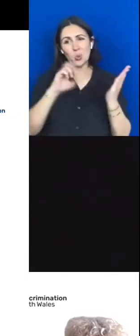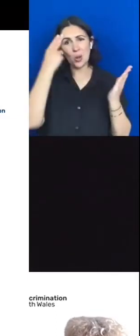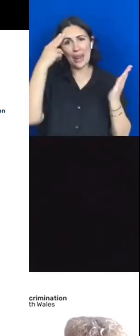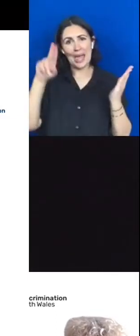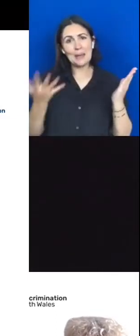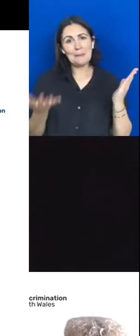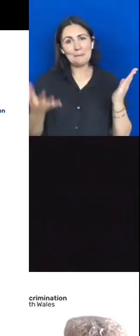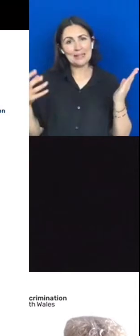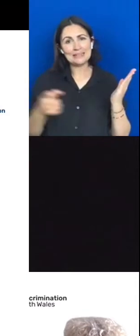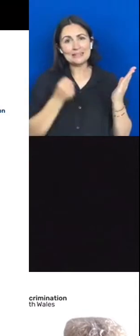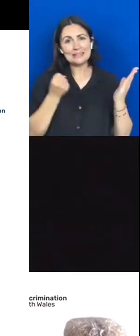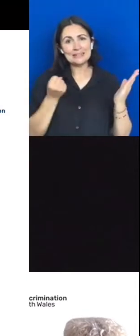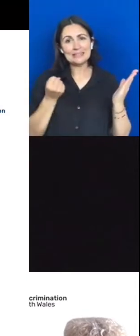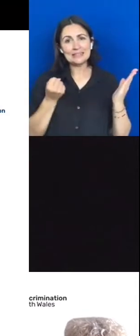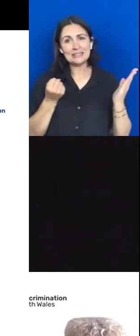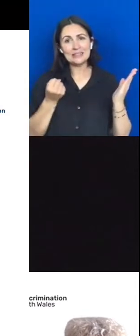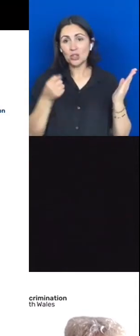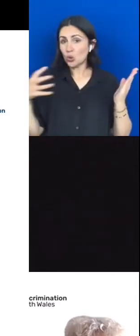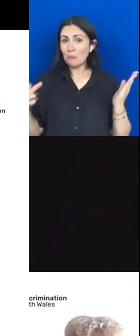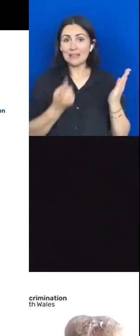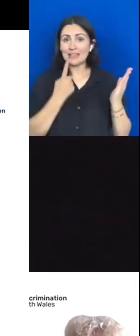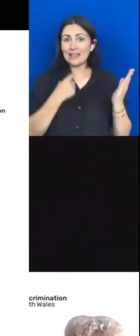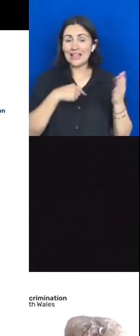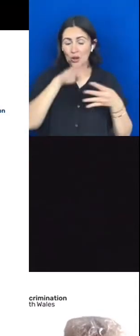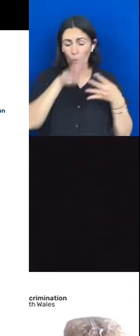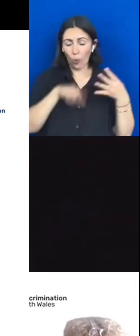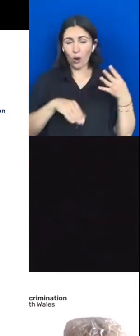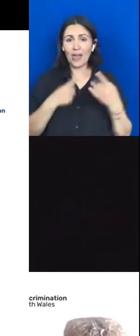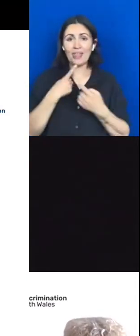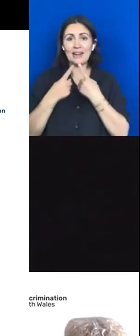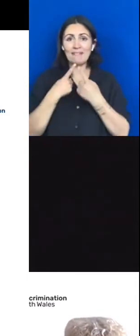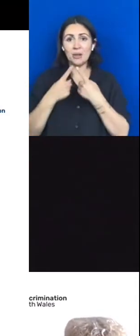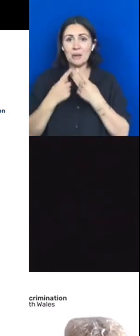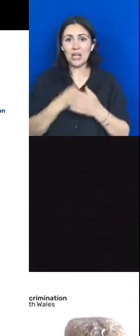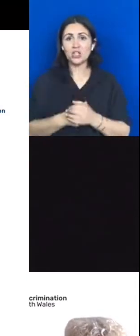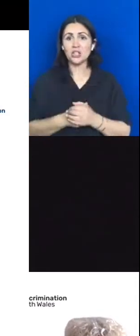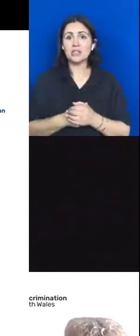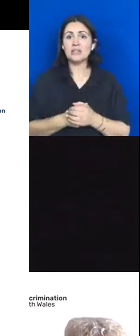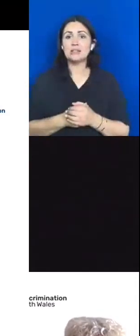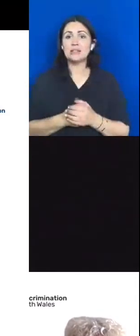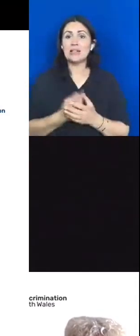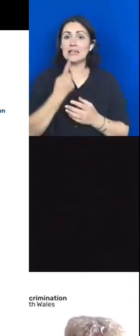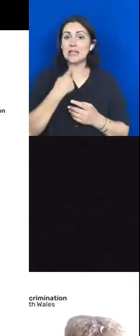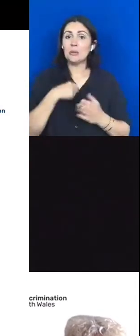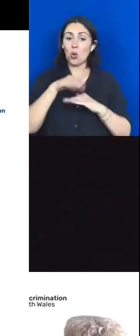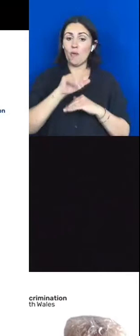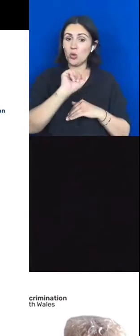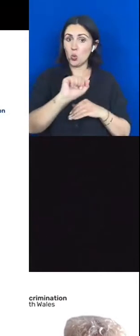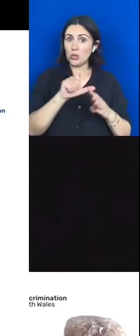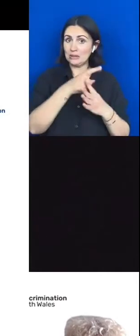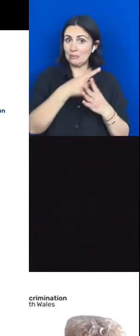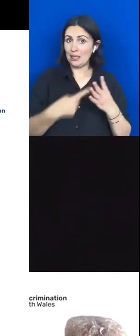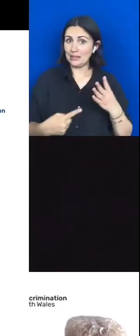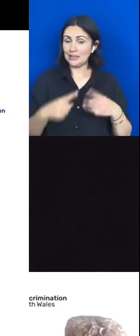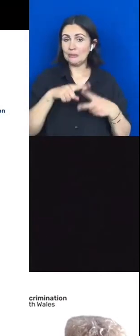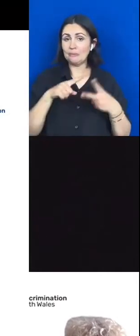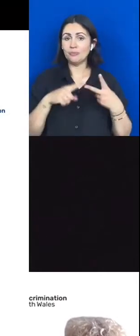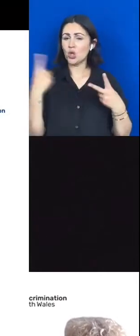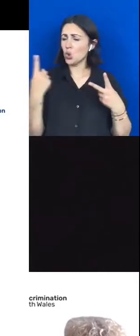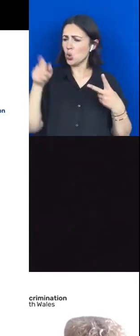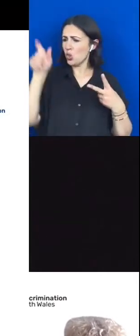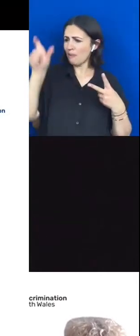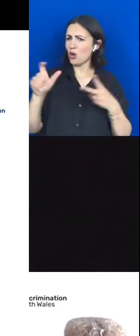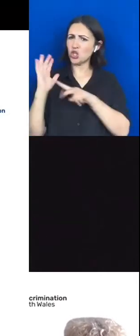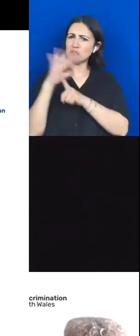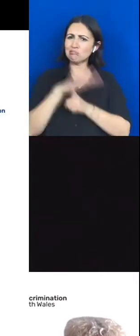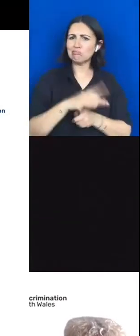Complaints need to contain the following information: the complainant's disability, who treated the complainant less